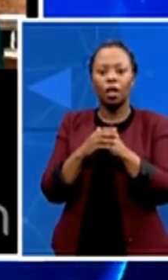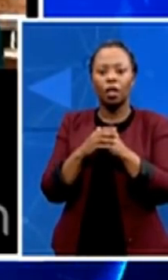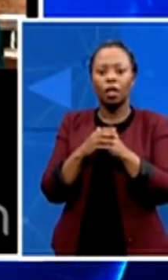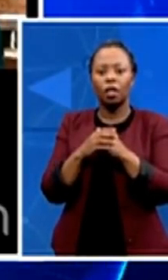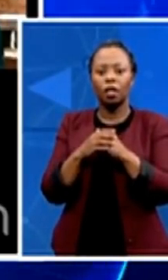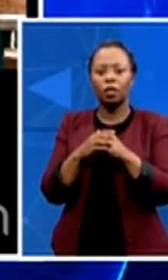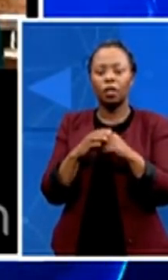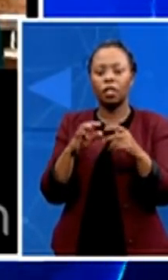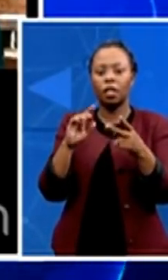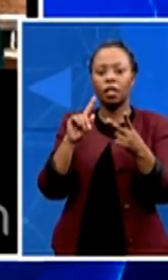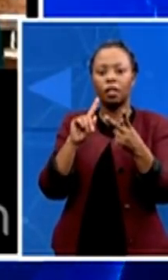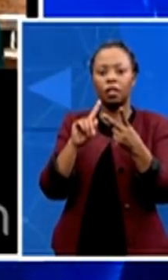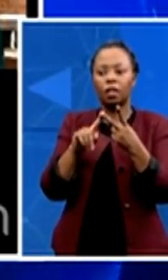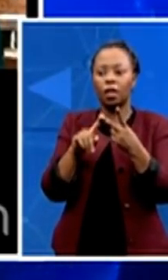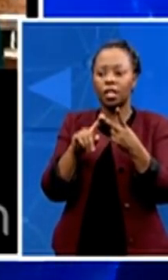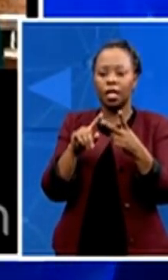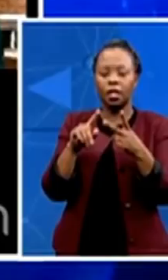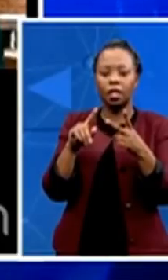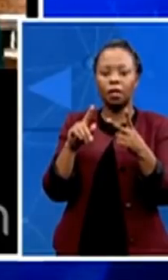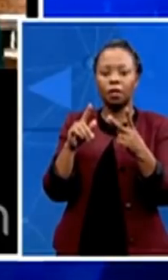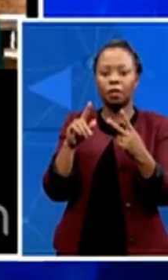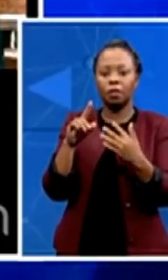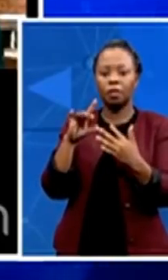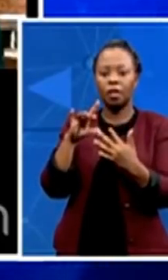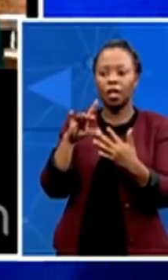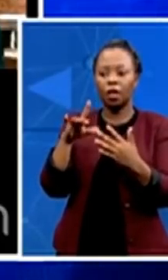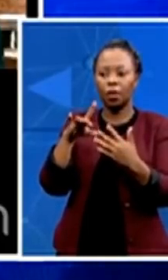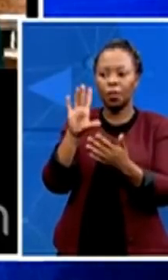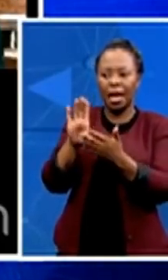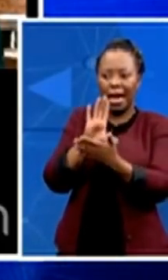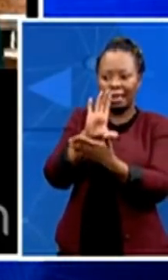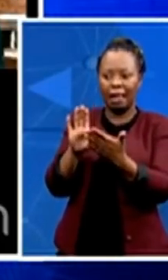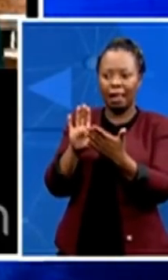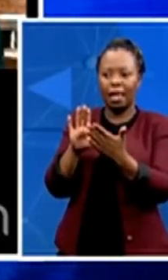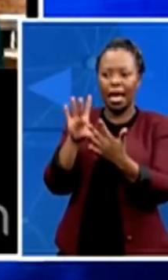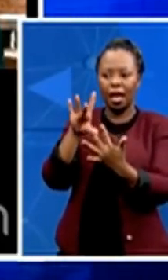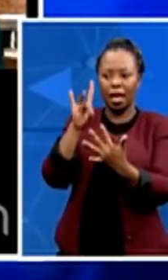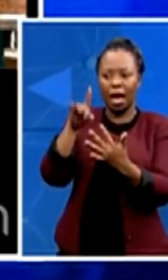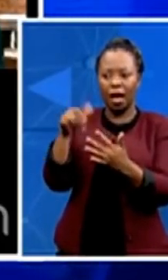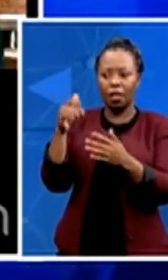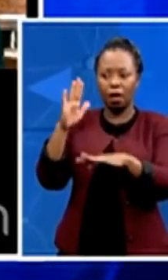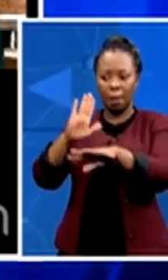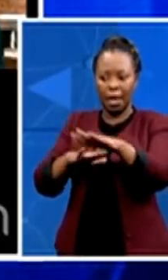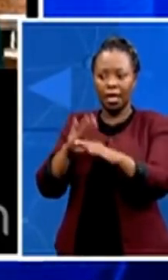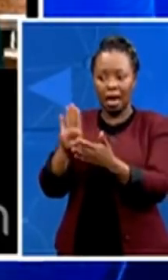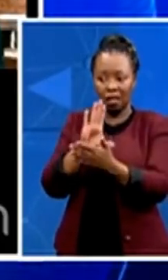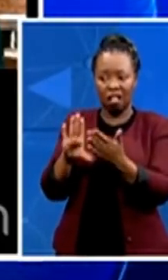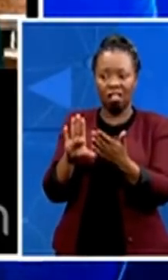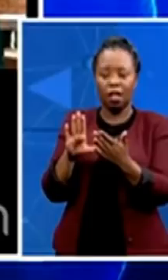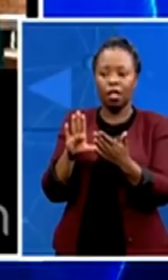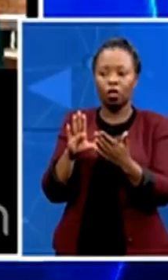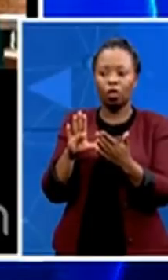available to a litigant who deliberately decides not to oppose